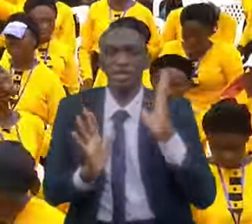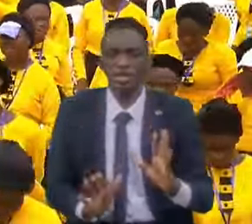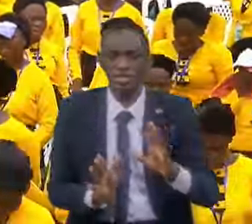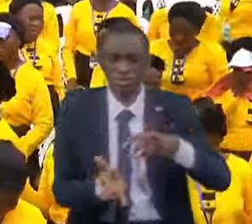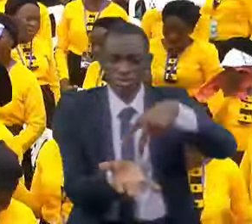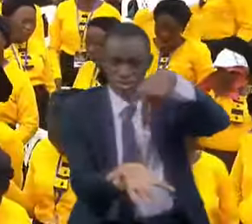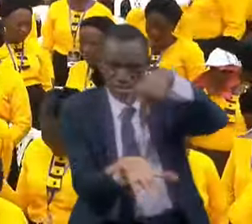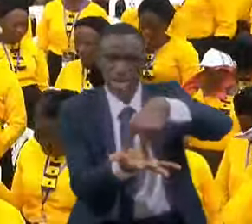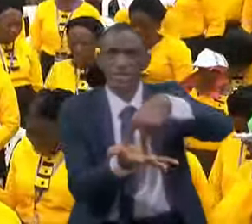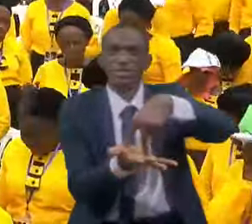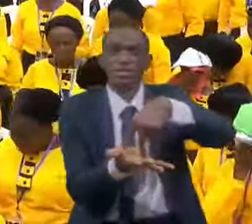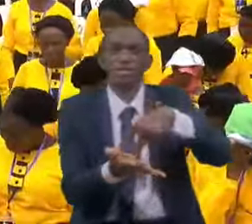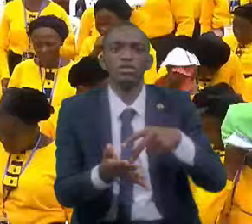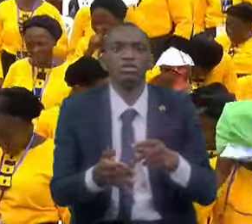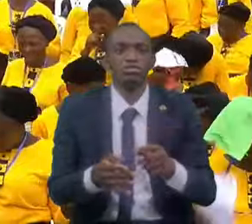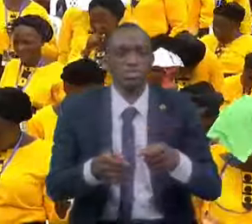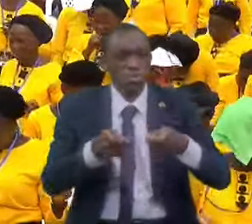Maintain the standard.